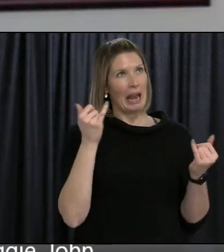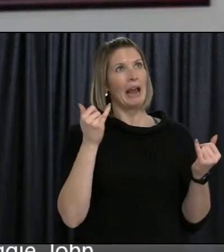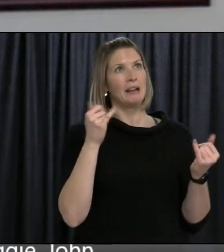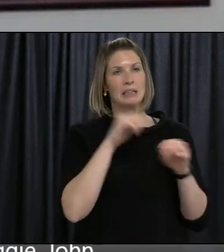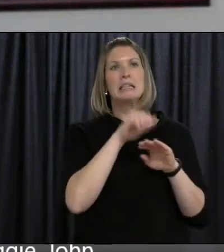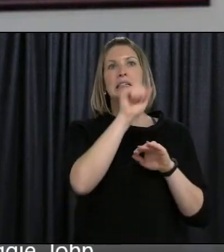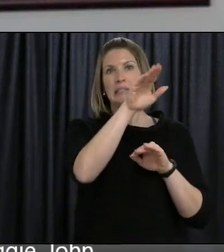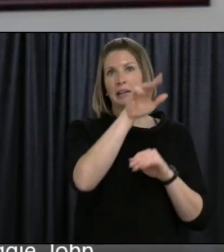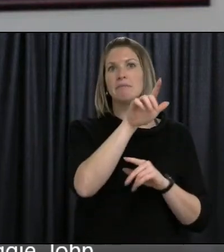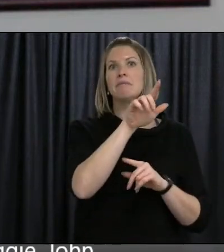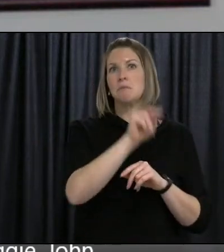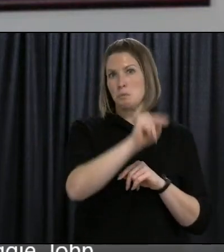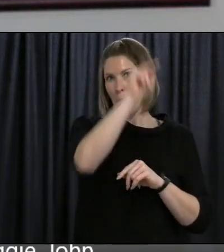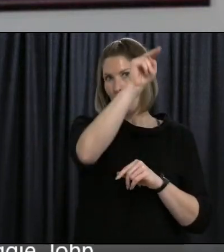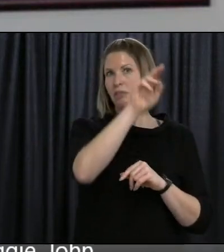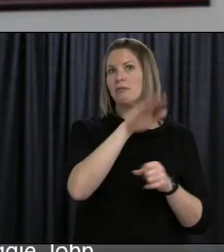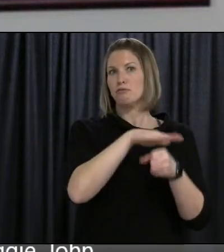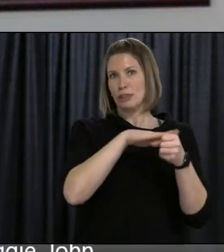vaccine.